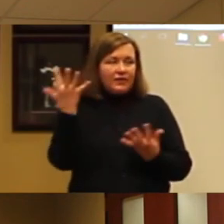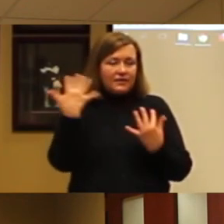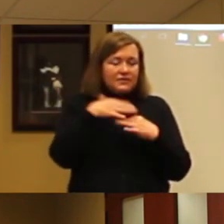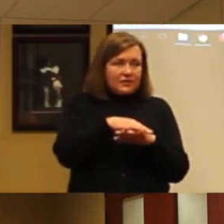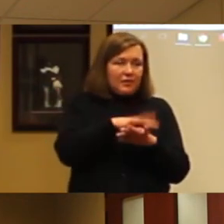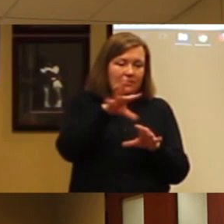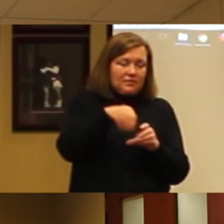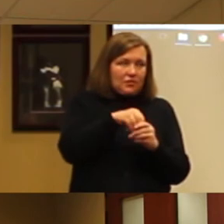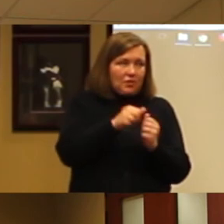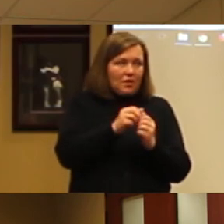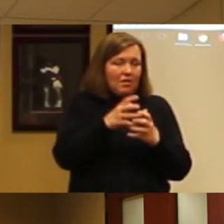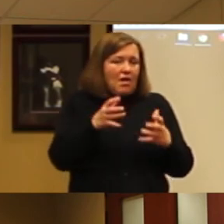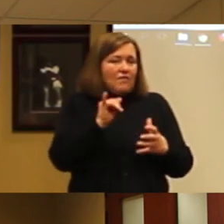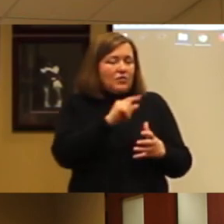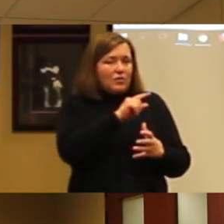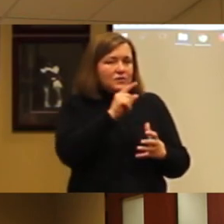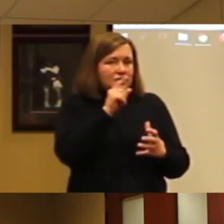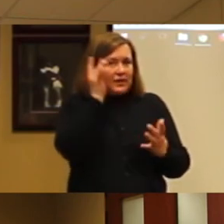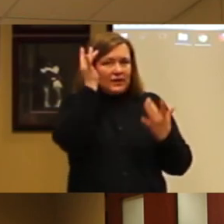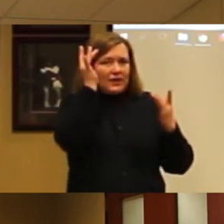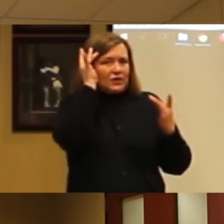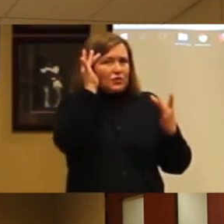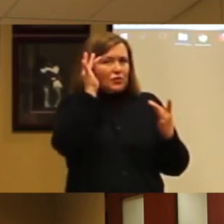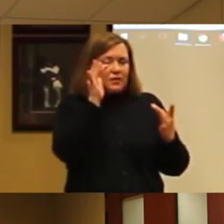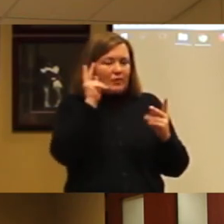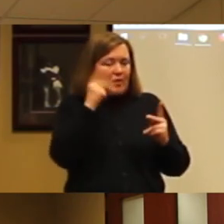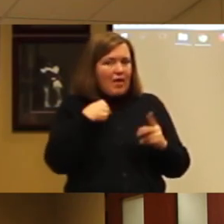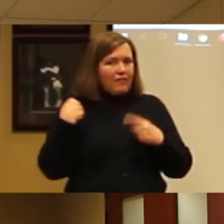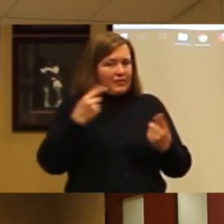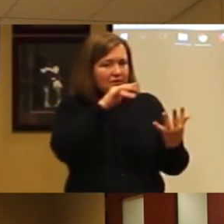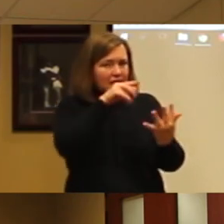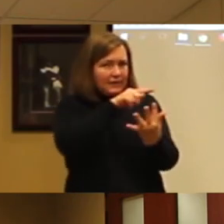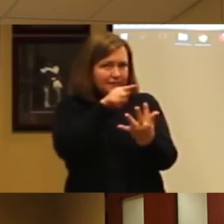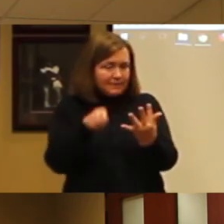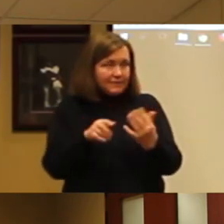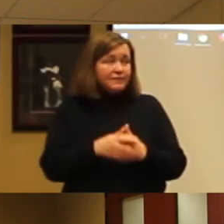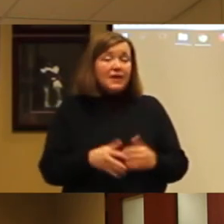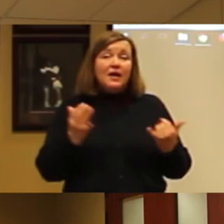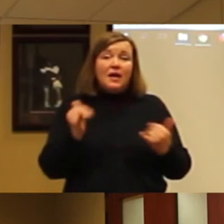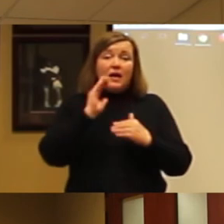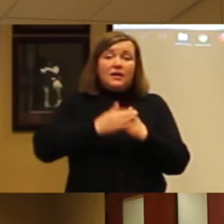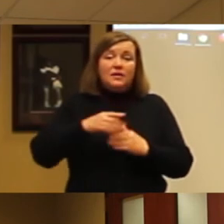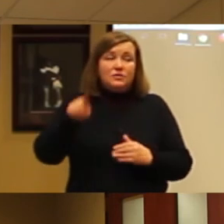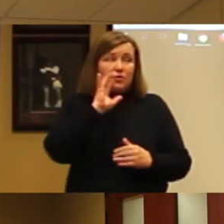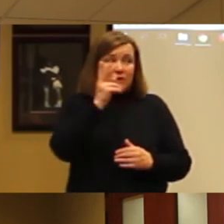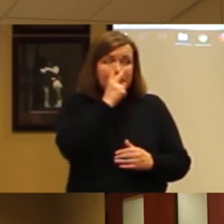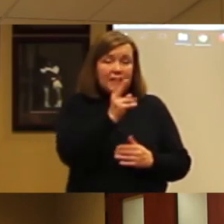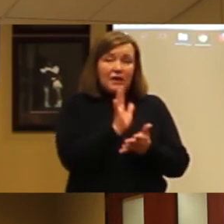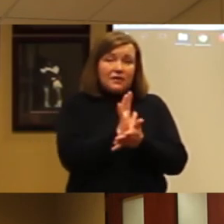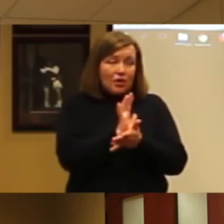great intellectuals that I have been studying. Now you're going to see a